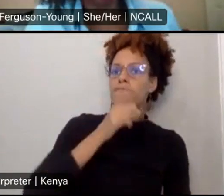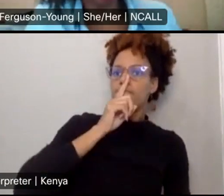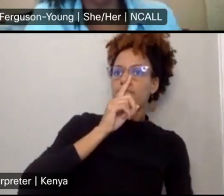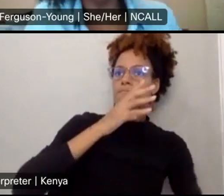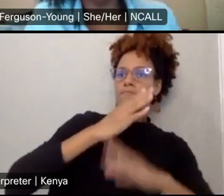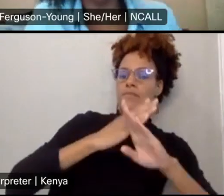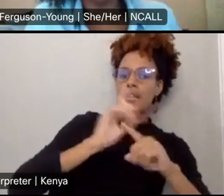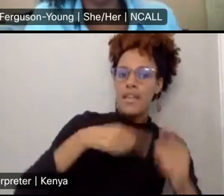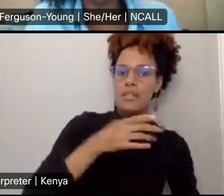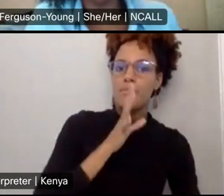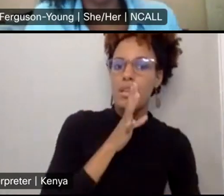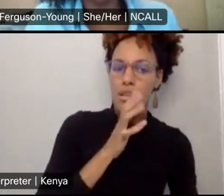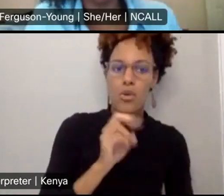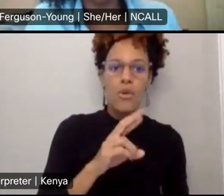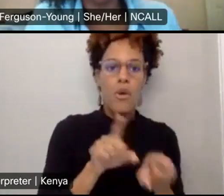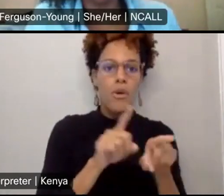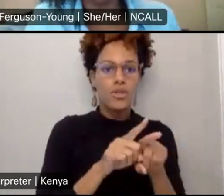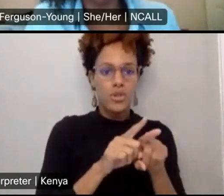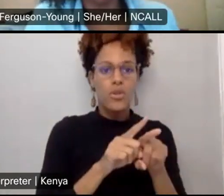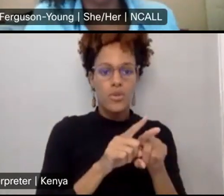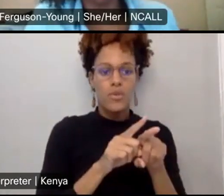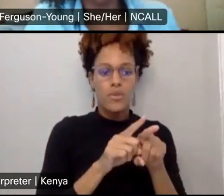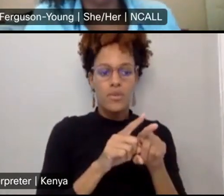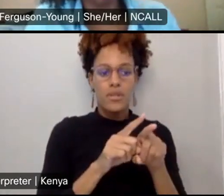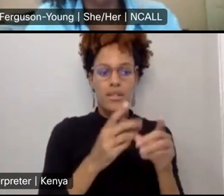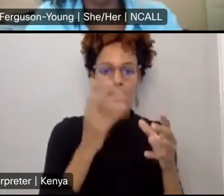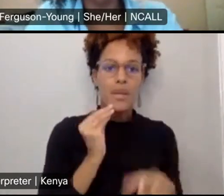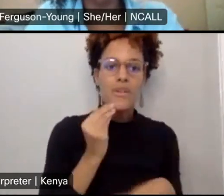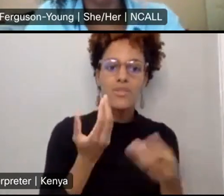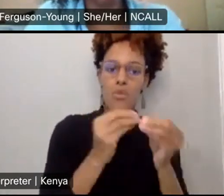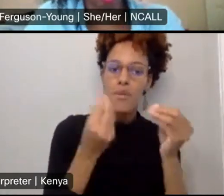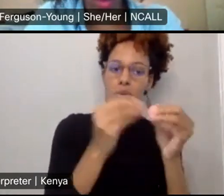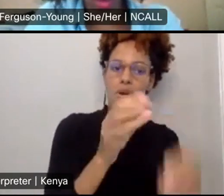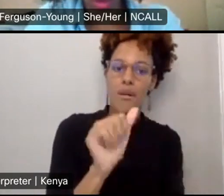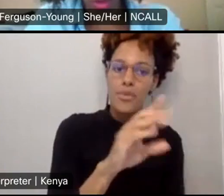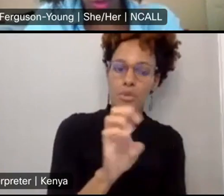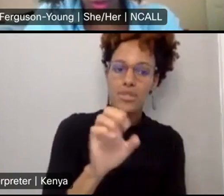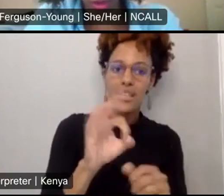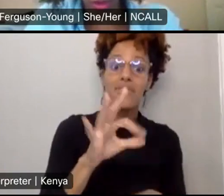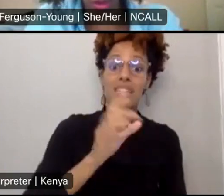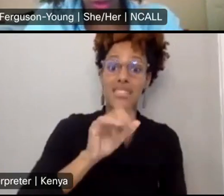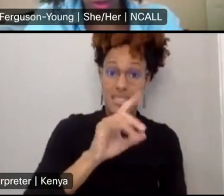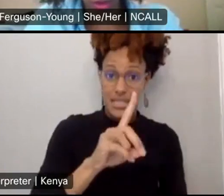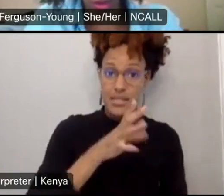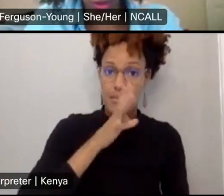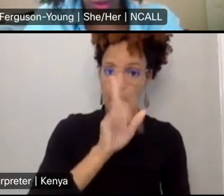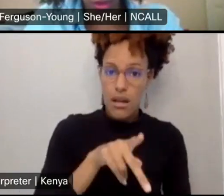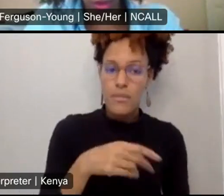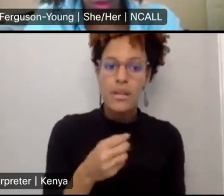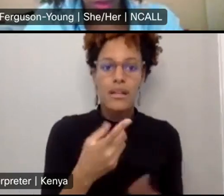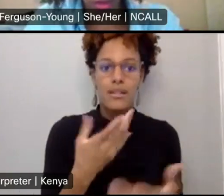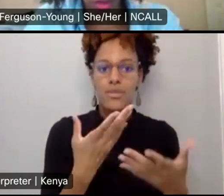abuse whenever they spoke up. And it just started cycles of violence for them throughout their lives. And coming